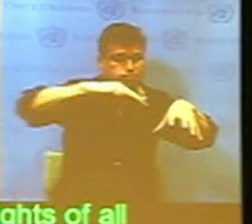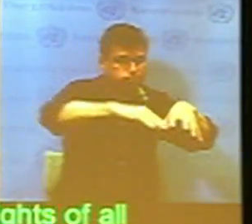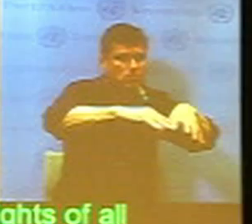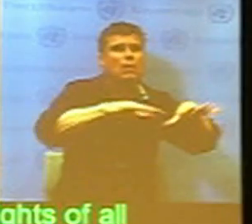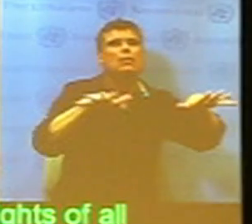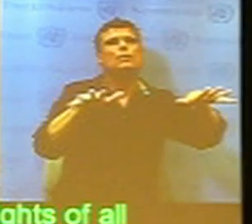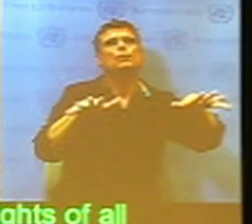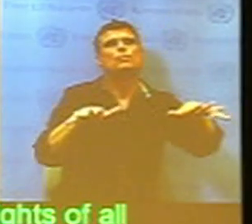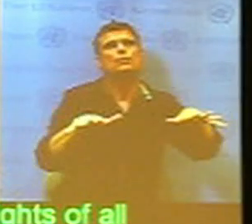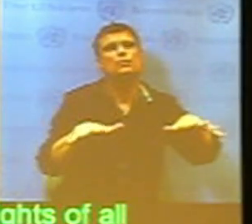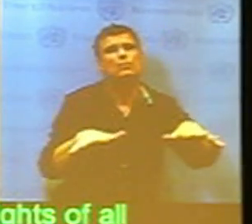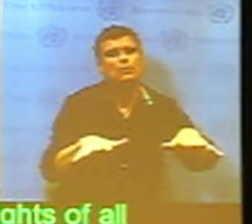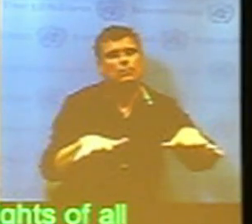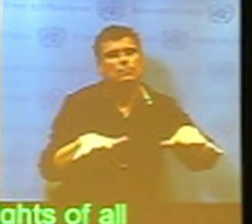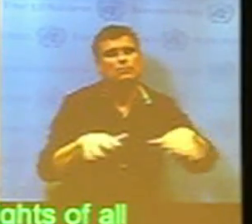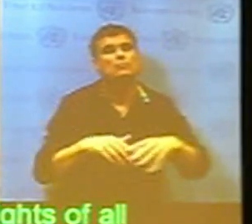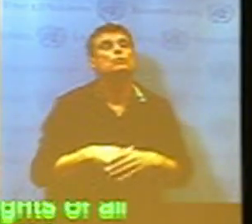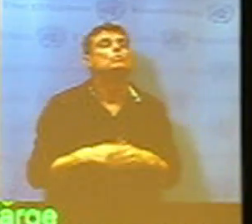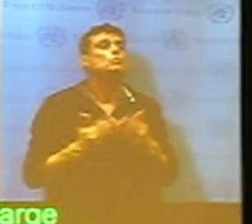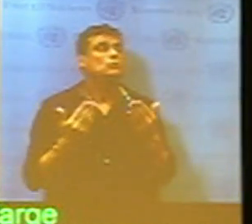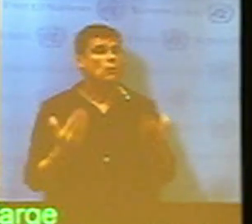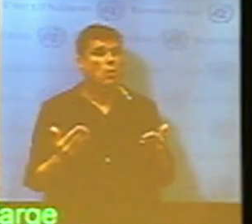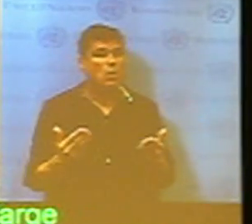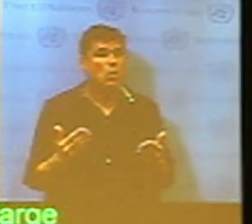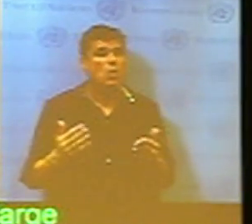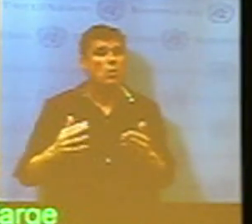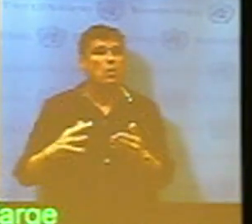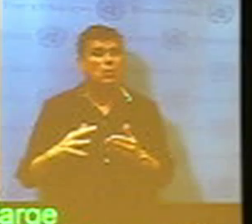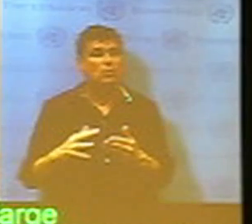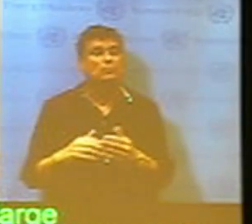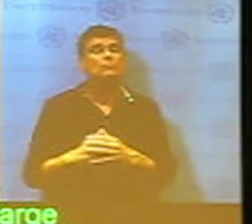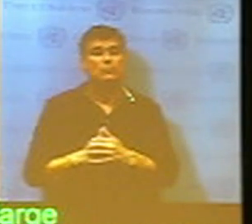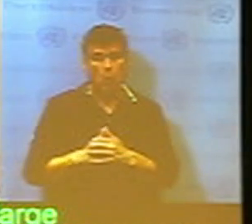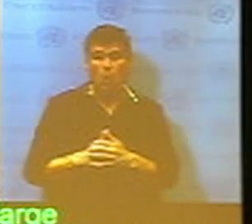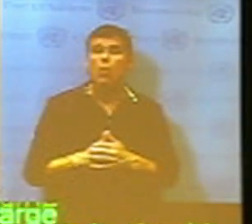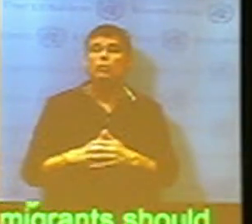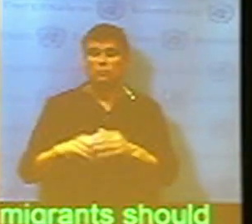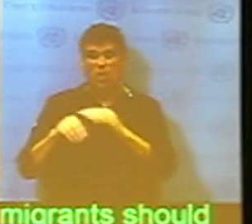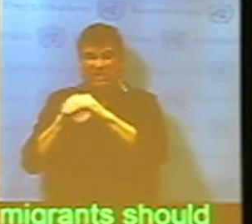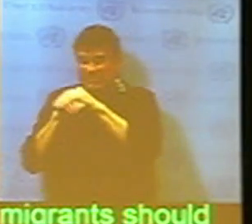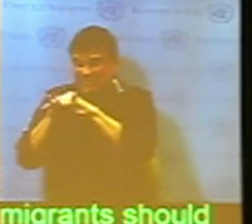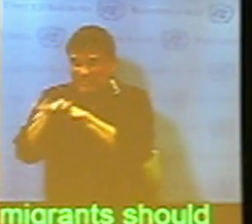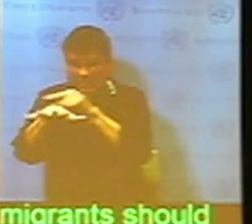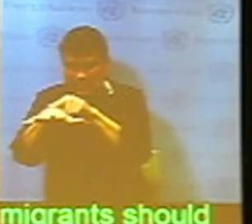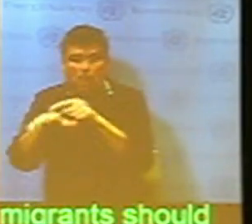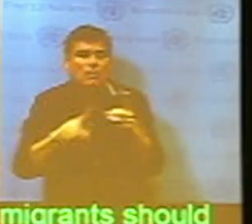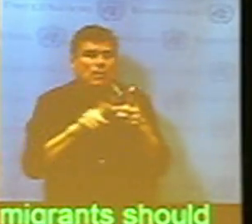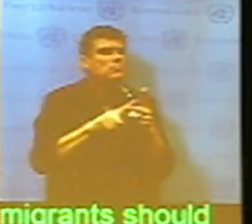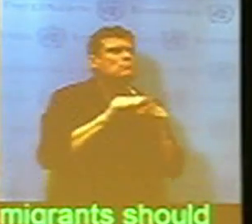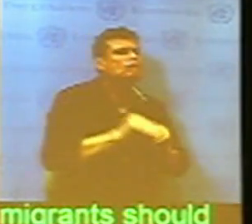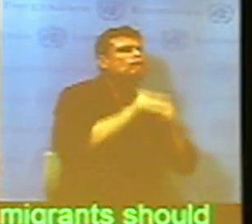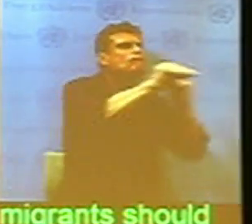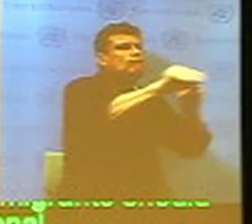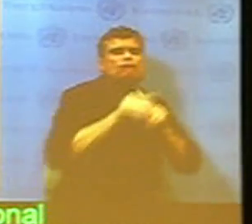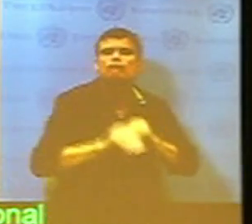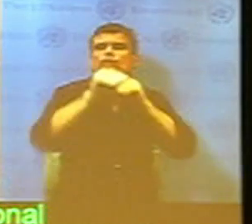no longer involve only traditional humanitarian actors. Development actors also have an essential role to play,